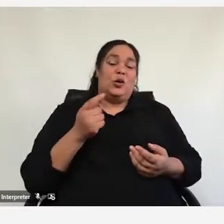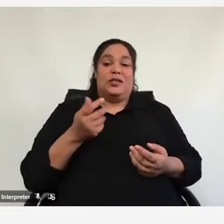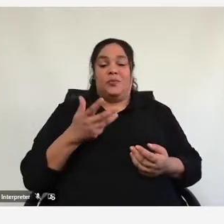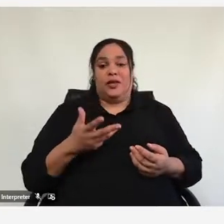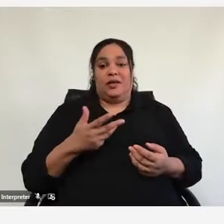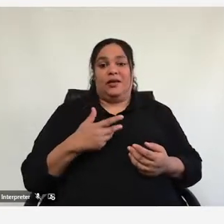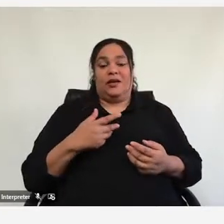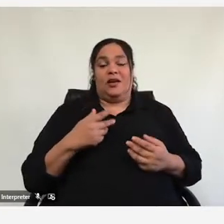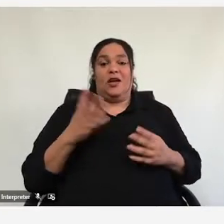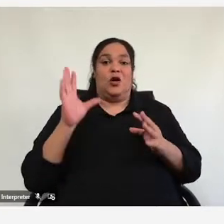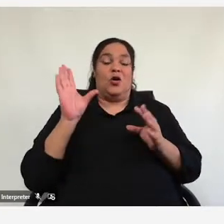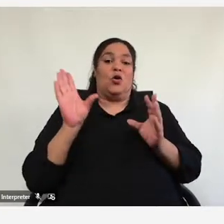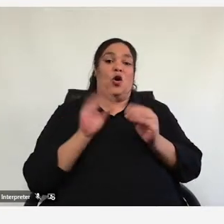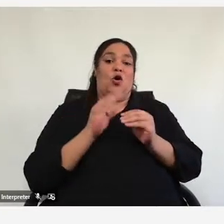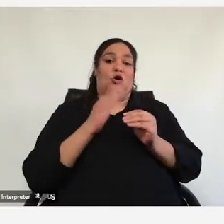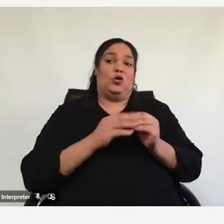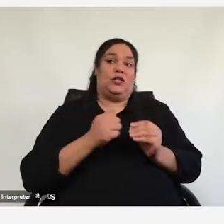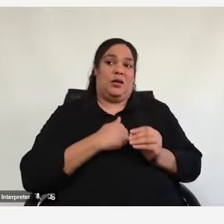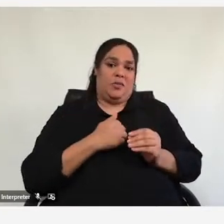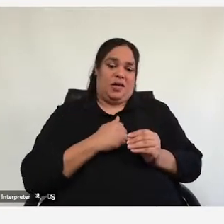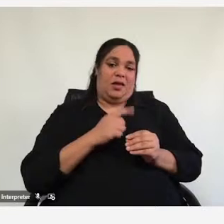my conclusion, because I've limited time,